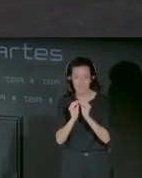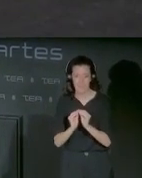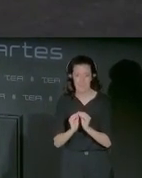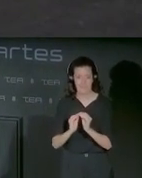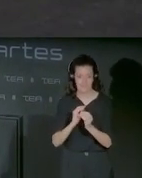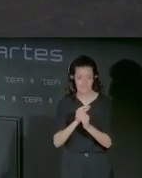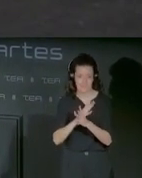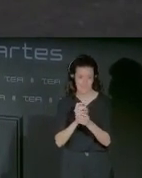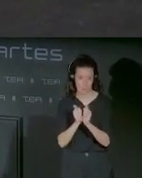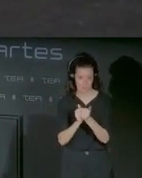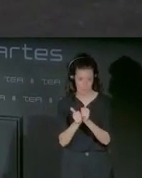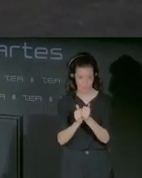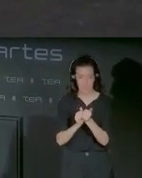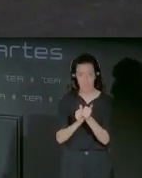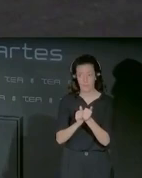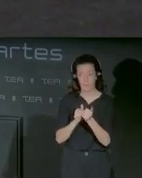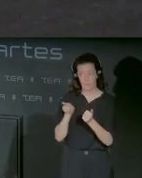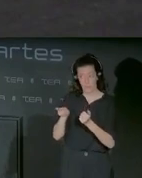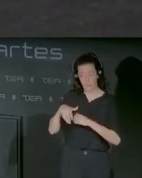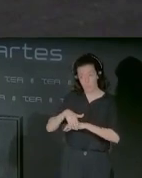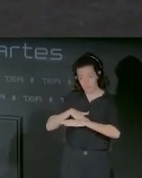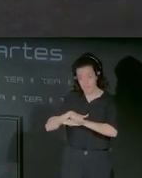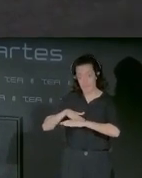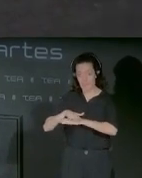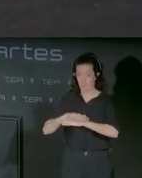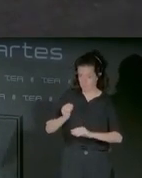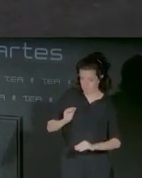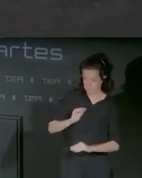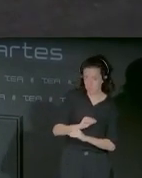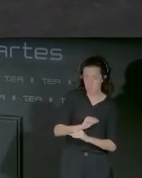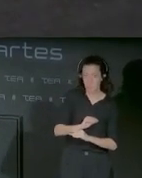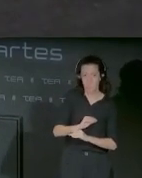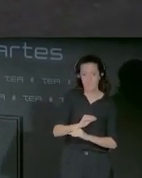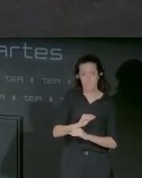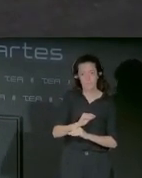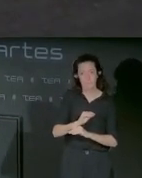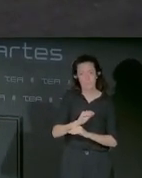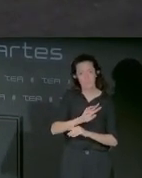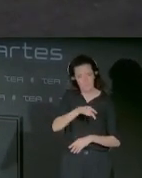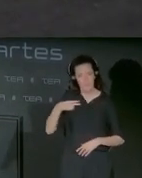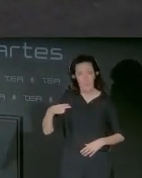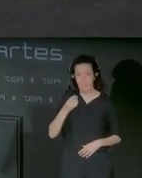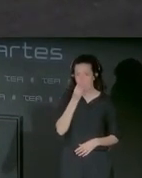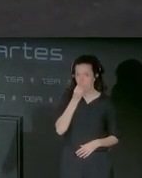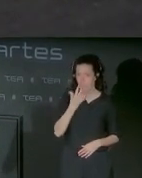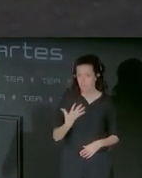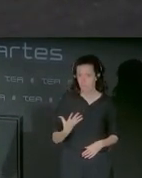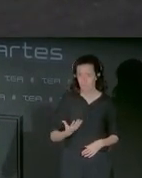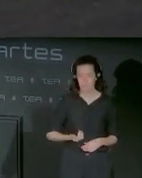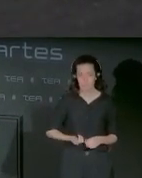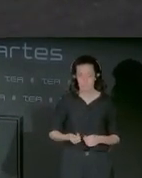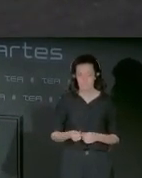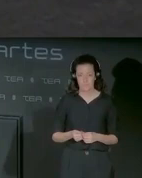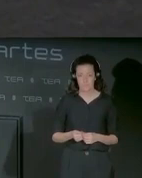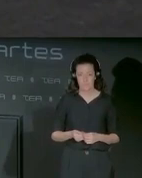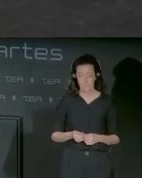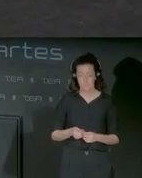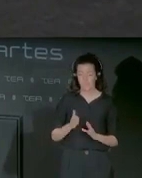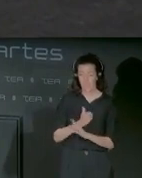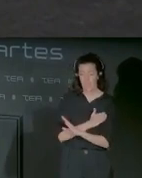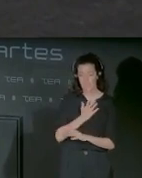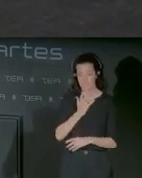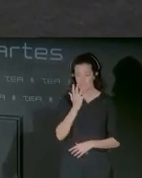we actually had great results. Everybody was spectacled. The movie industry, which is